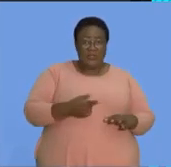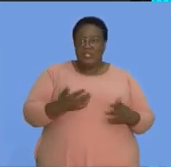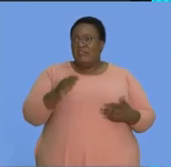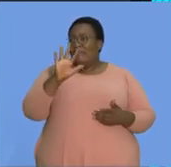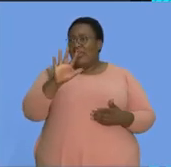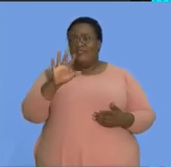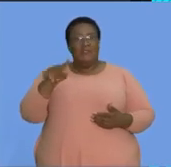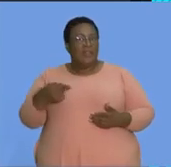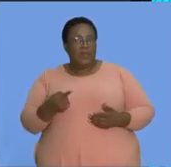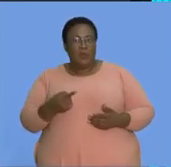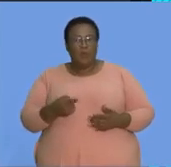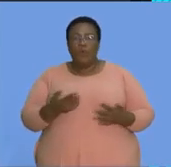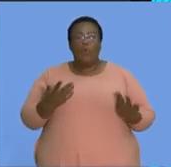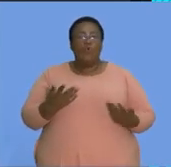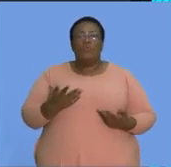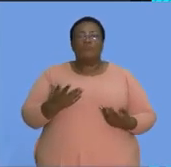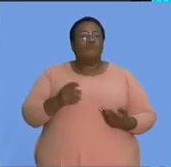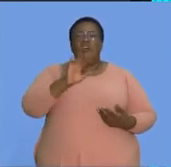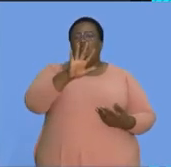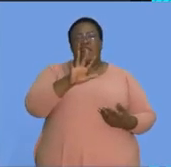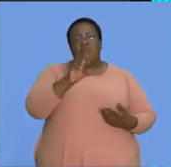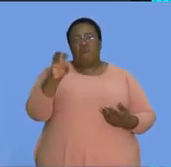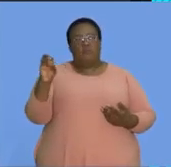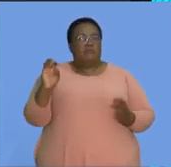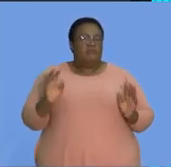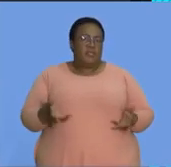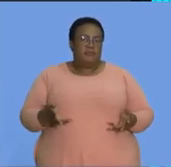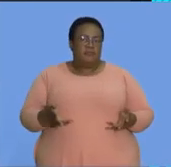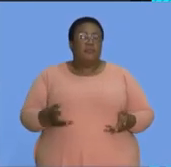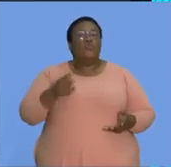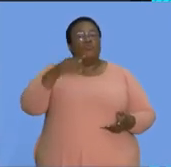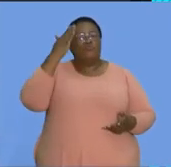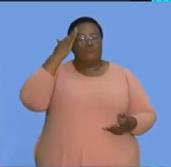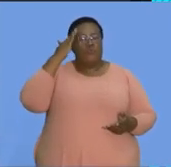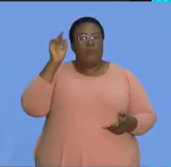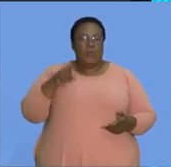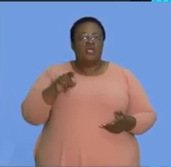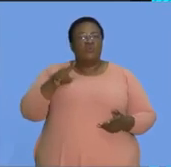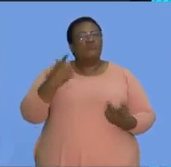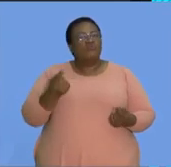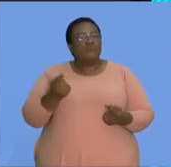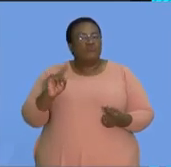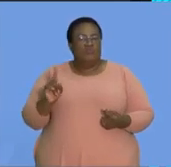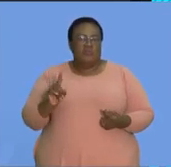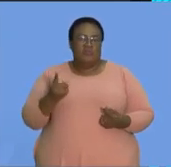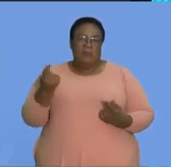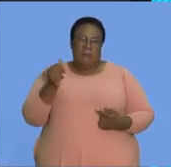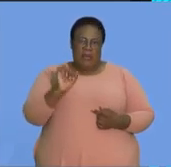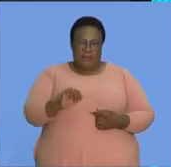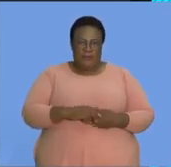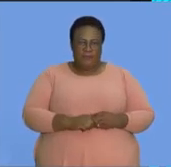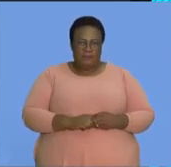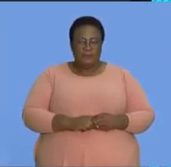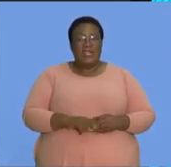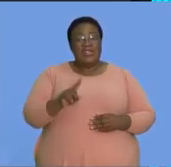5,000, whether it's just 500, you definitely need to know what you're going to do with your money. So that's one of the things